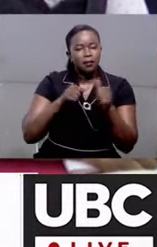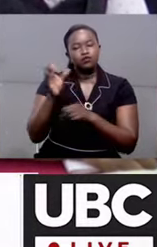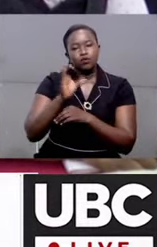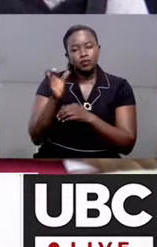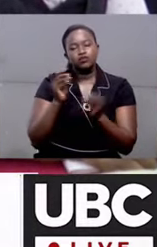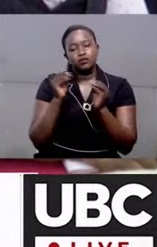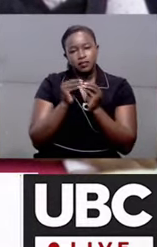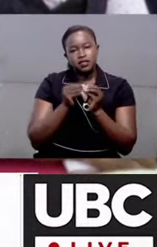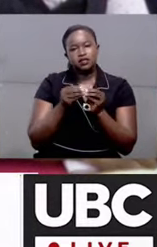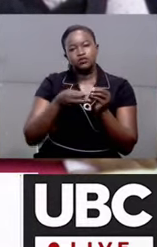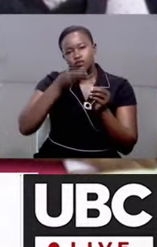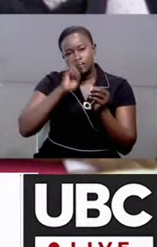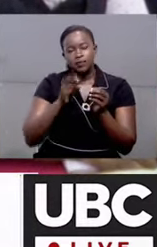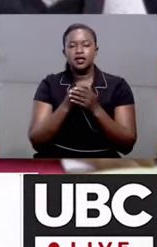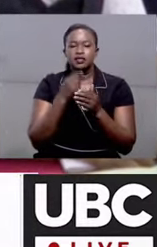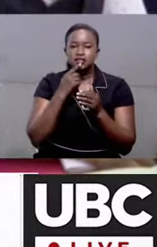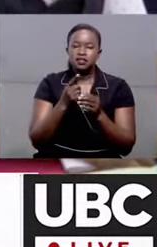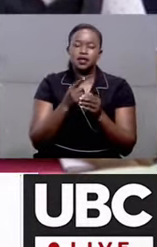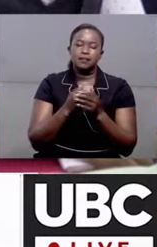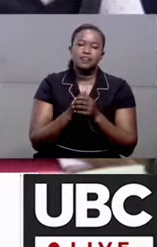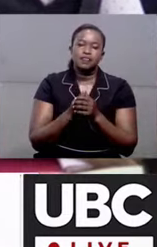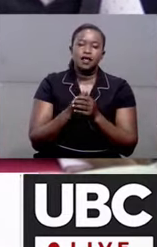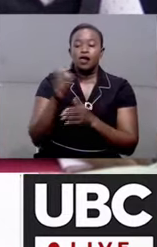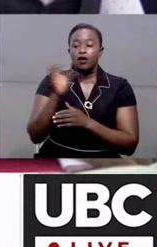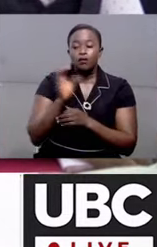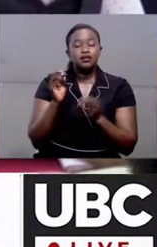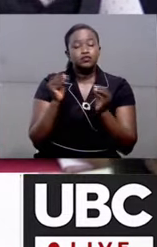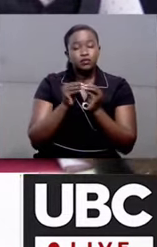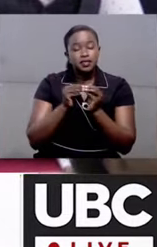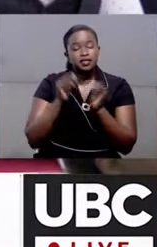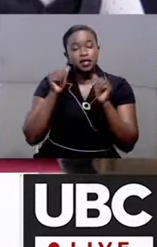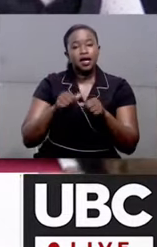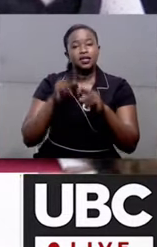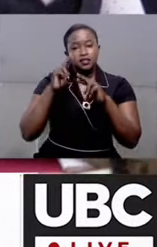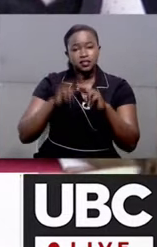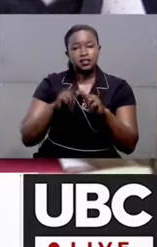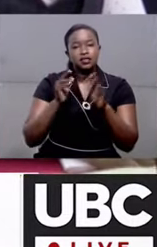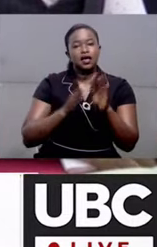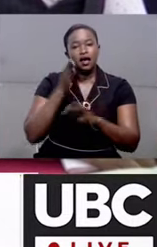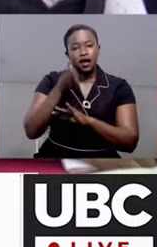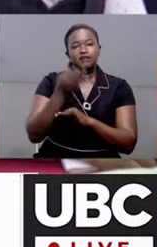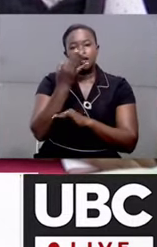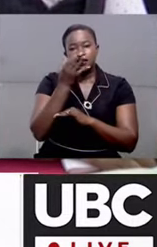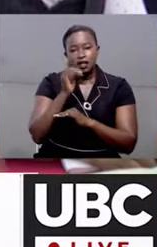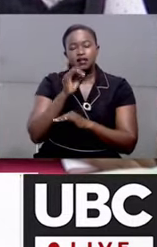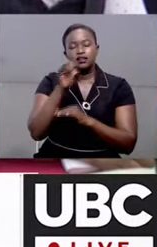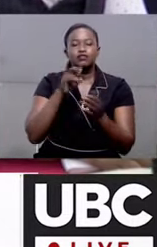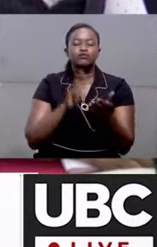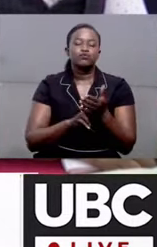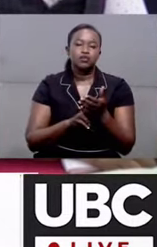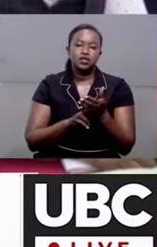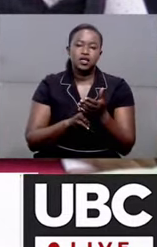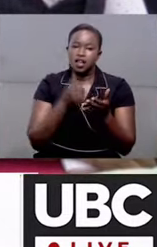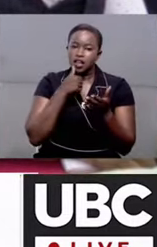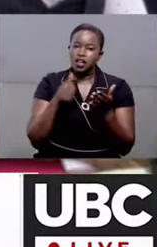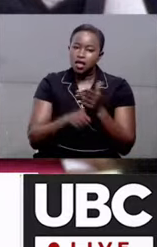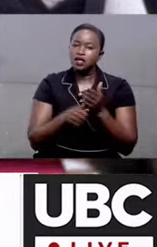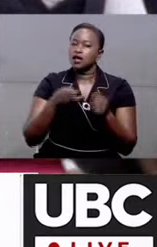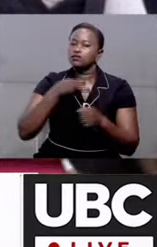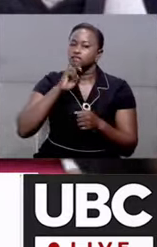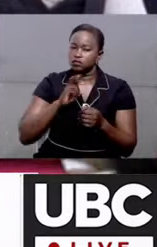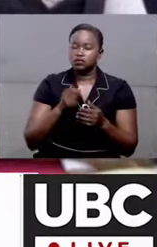Speaker, and said that the earliest a commission meeting can sit is after 30th June. That's the letter you wrote back to